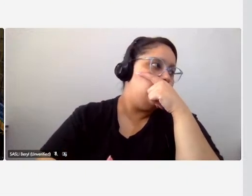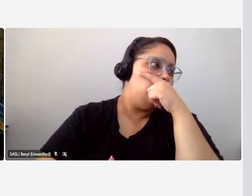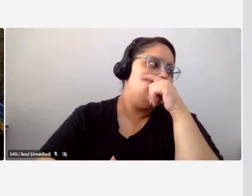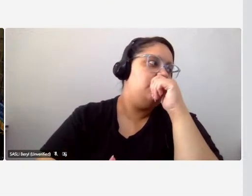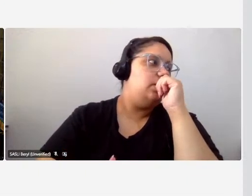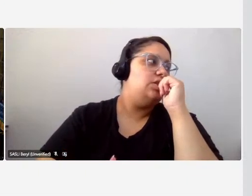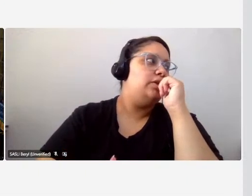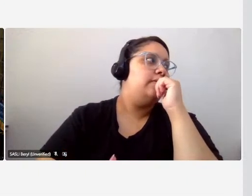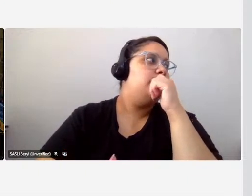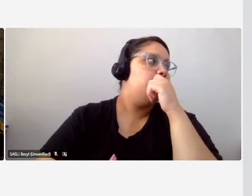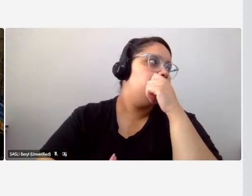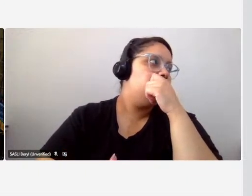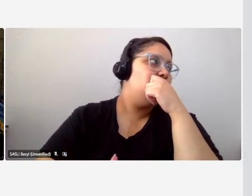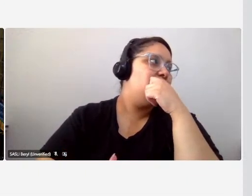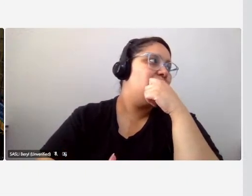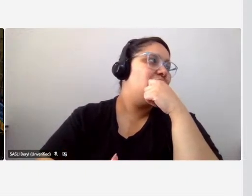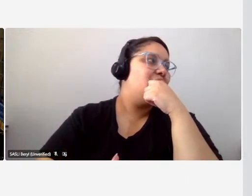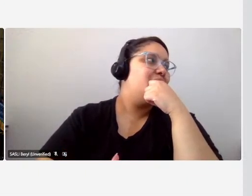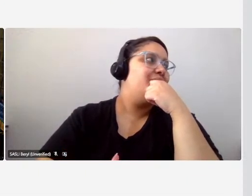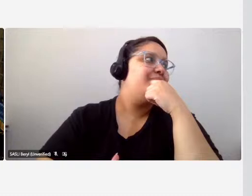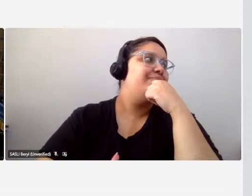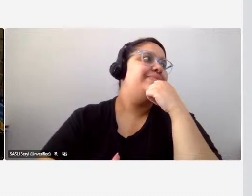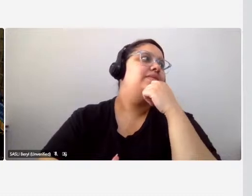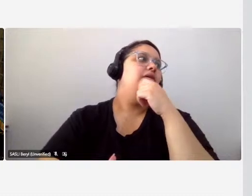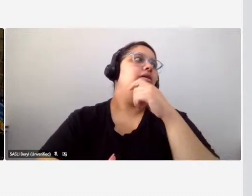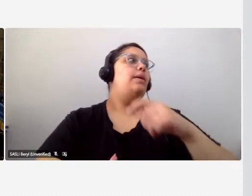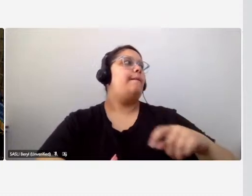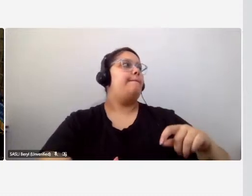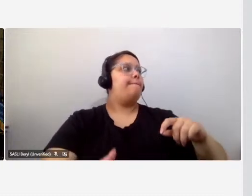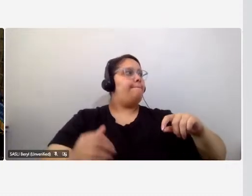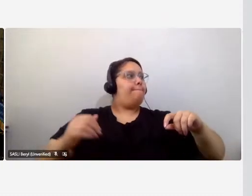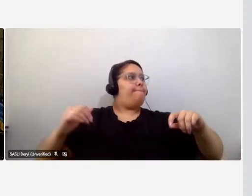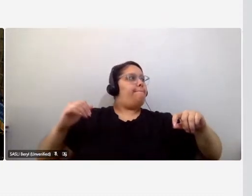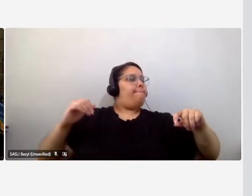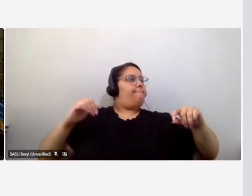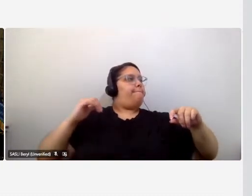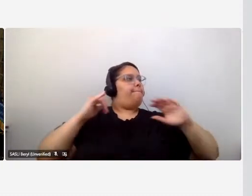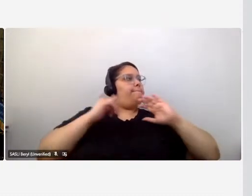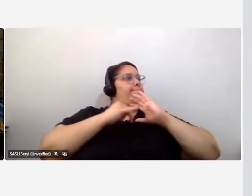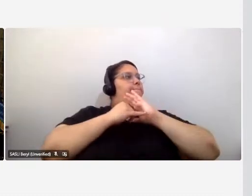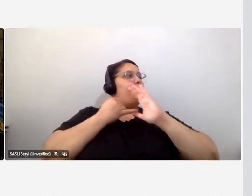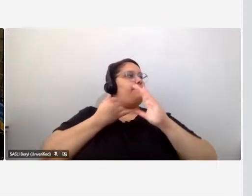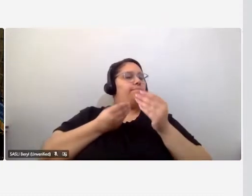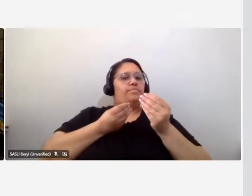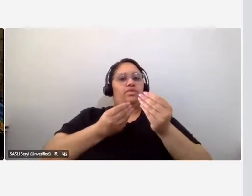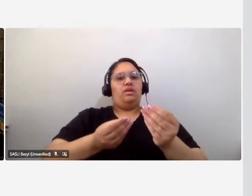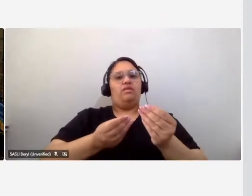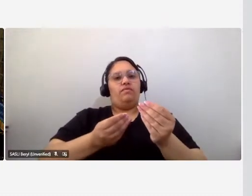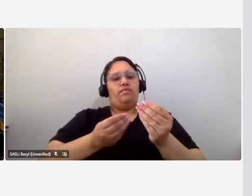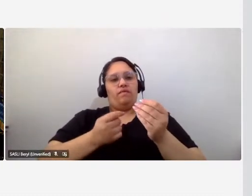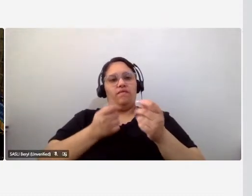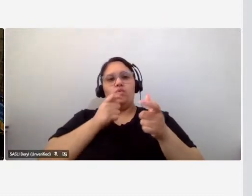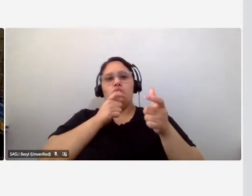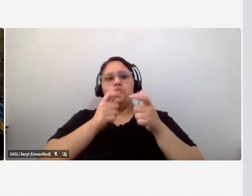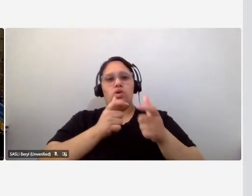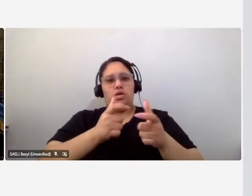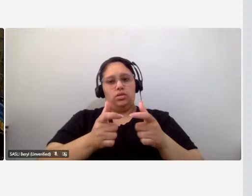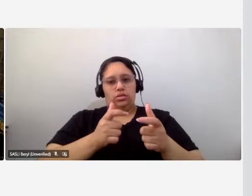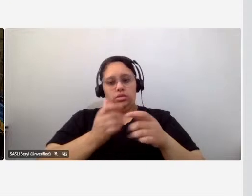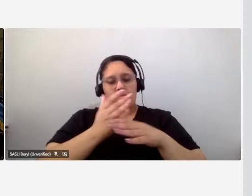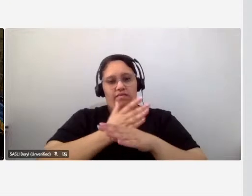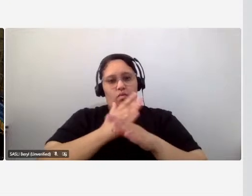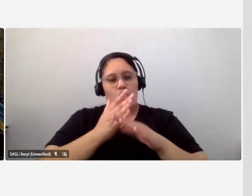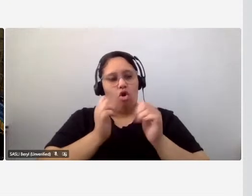Okay, over to the Cultural Commission. I just say perhaps just say a few words just before my colleagues